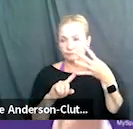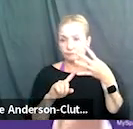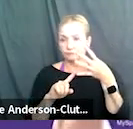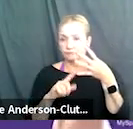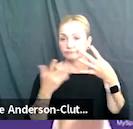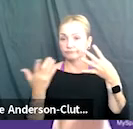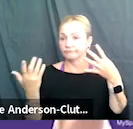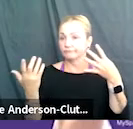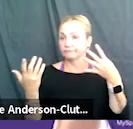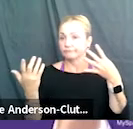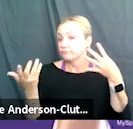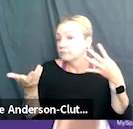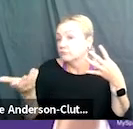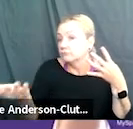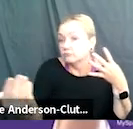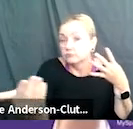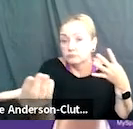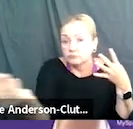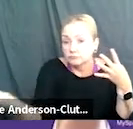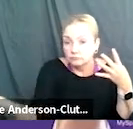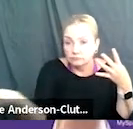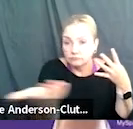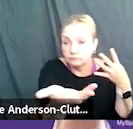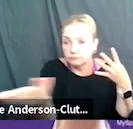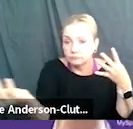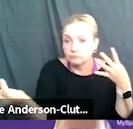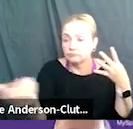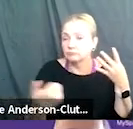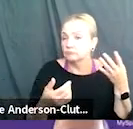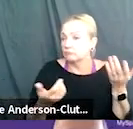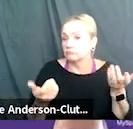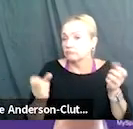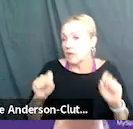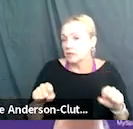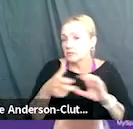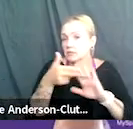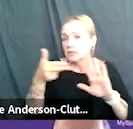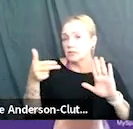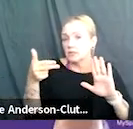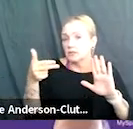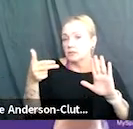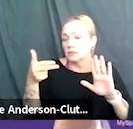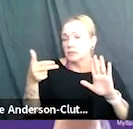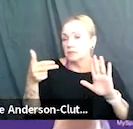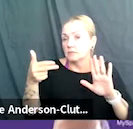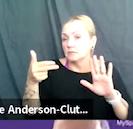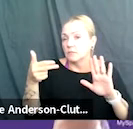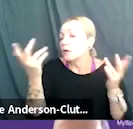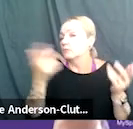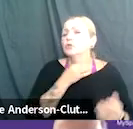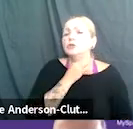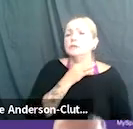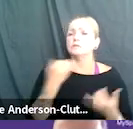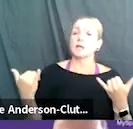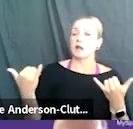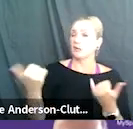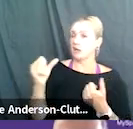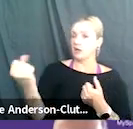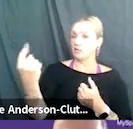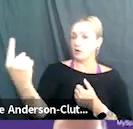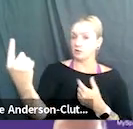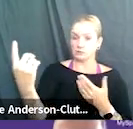We'll talk about what possible other diagnoses are. I mean, right now, does anybody have any thoughts?